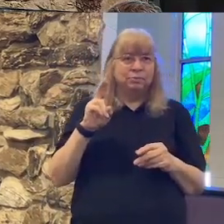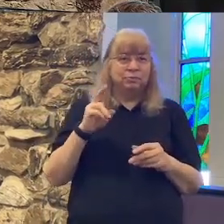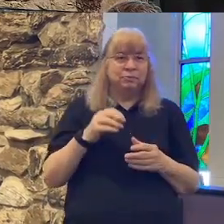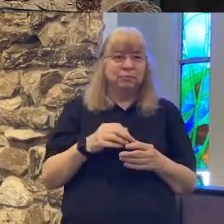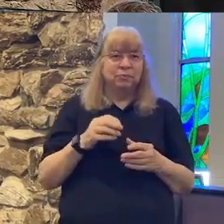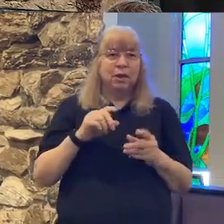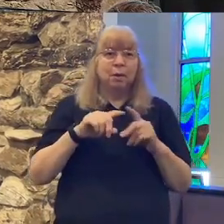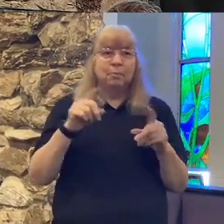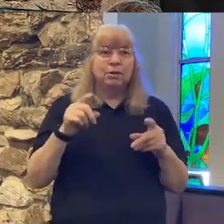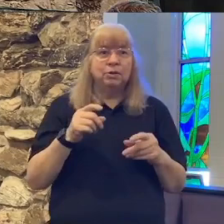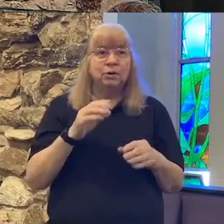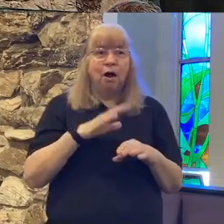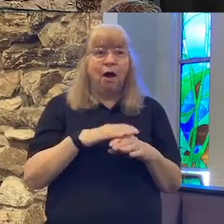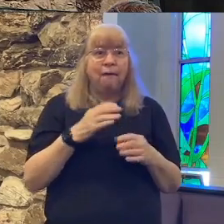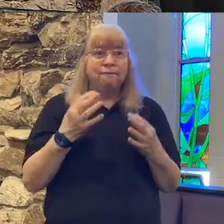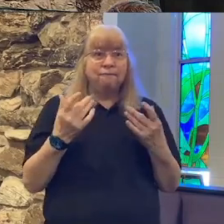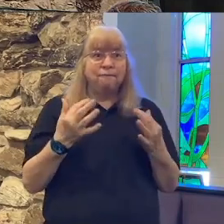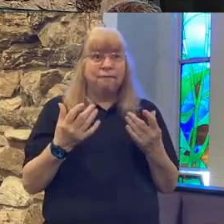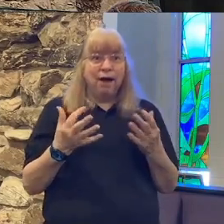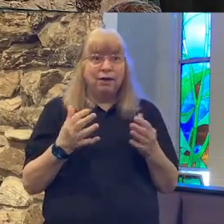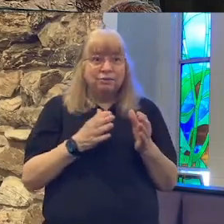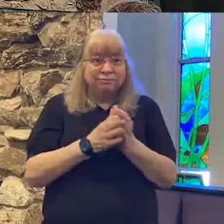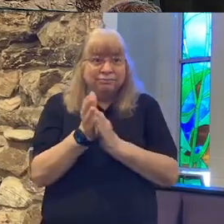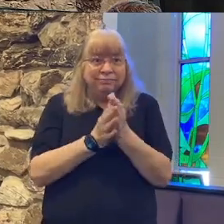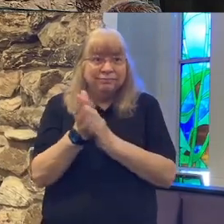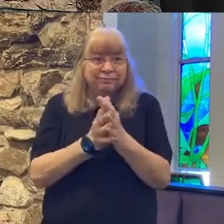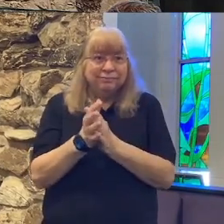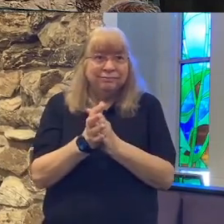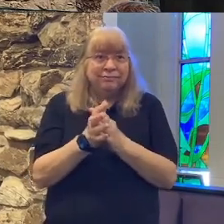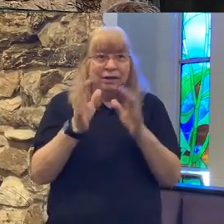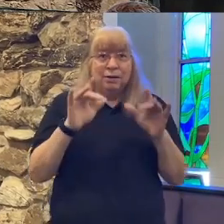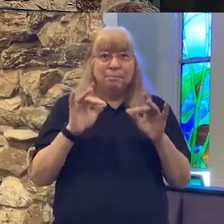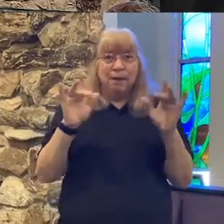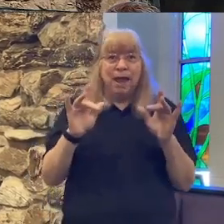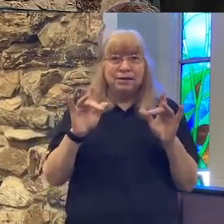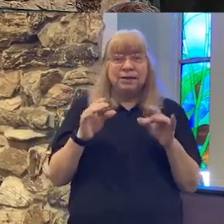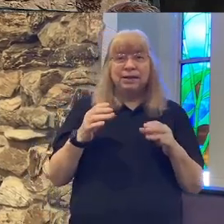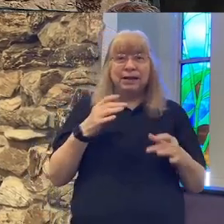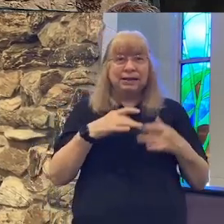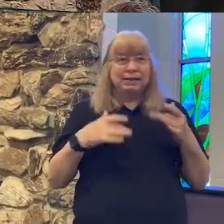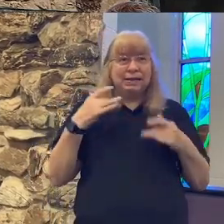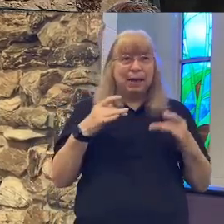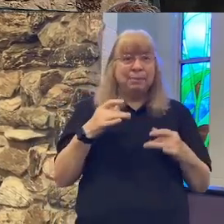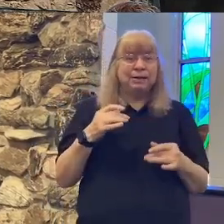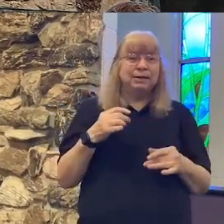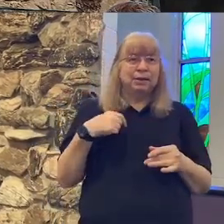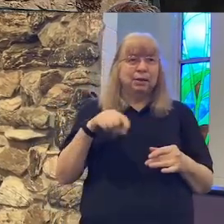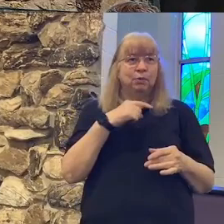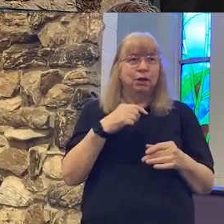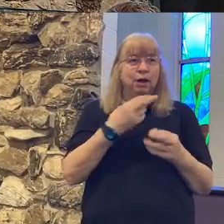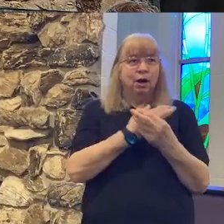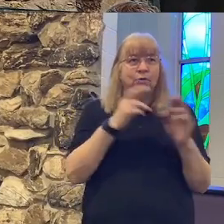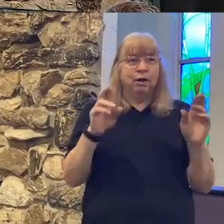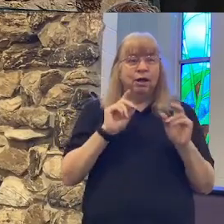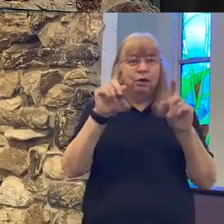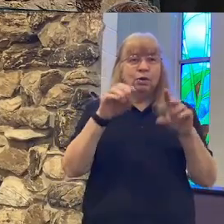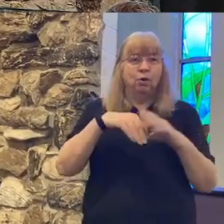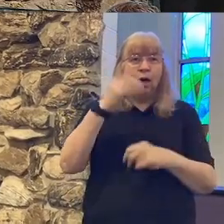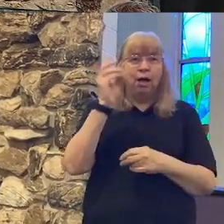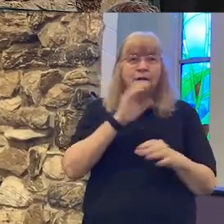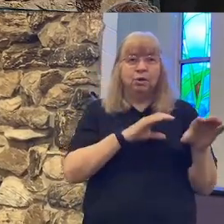But you're on fire. There's a passion. There's an excitement that we are ready to go out and do.